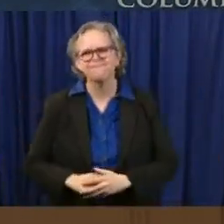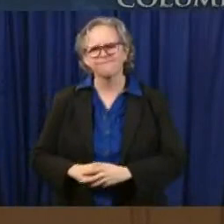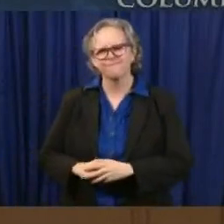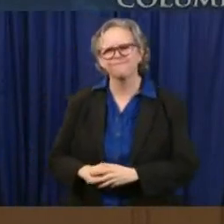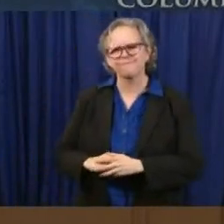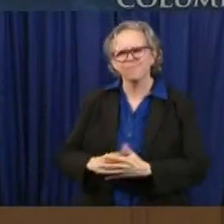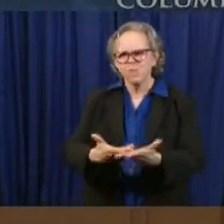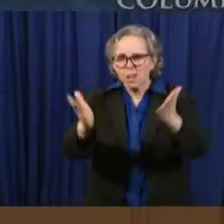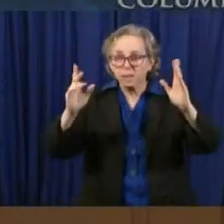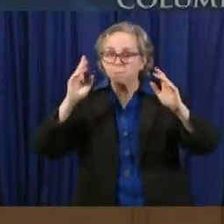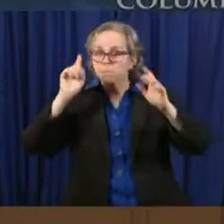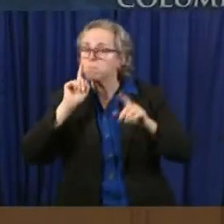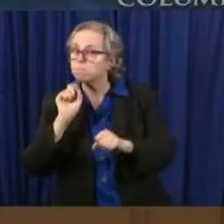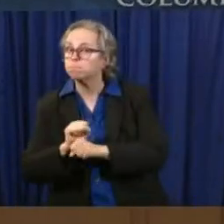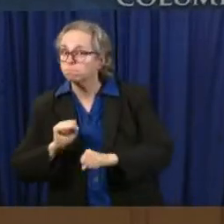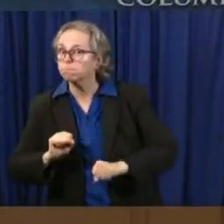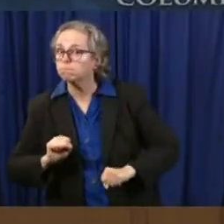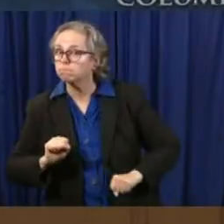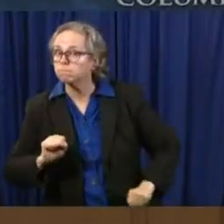We gotta rise up.